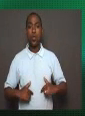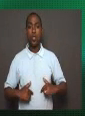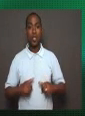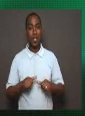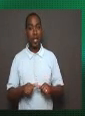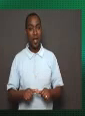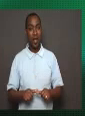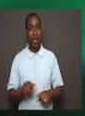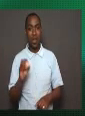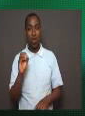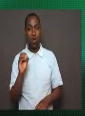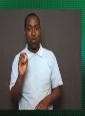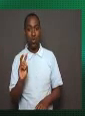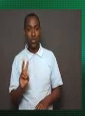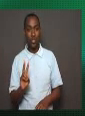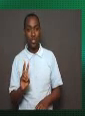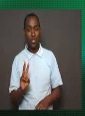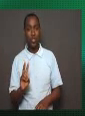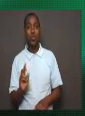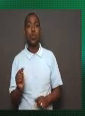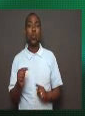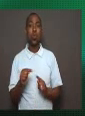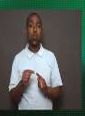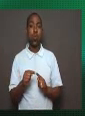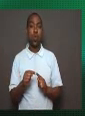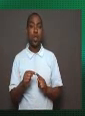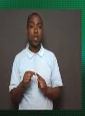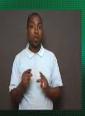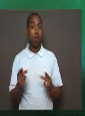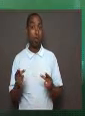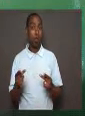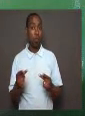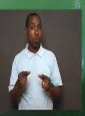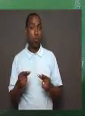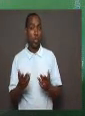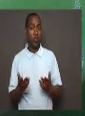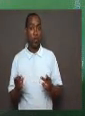carrying oxygen to the areas where it is needed.